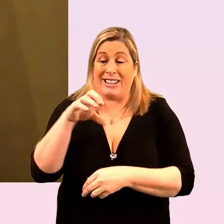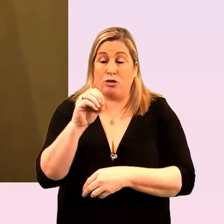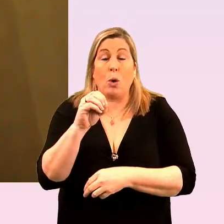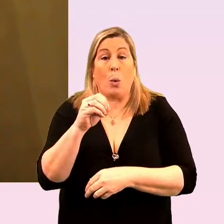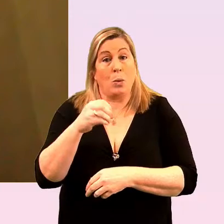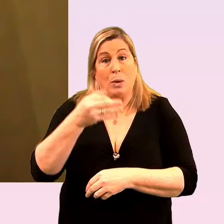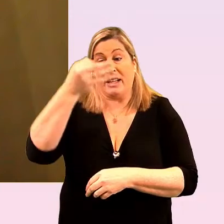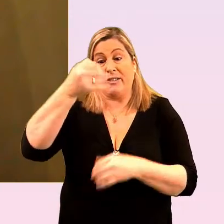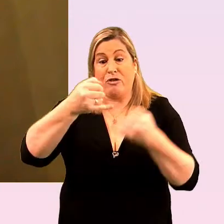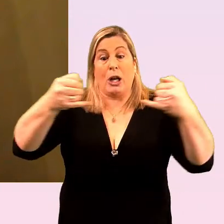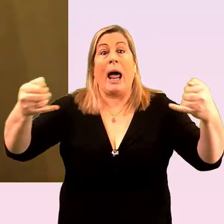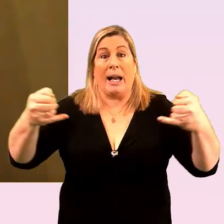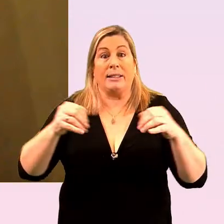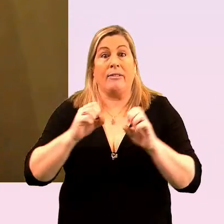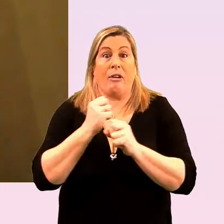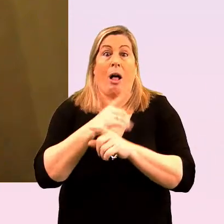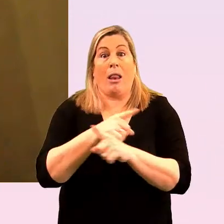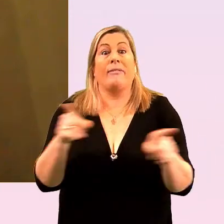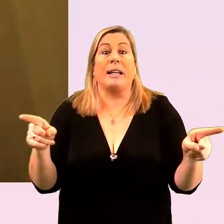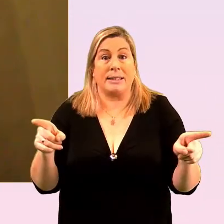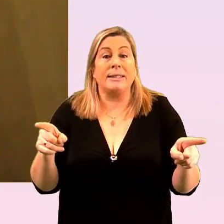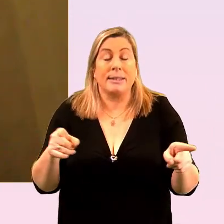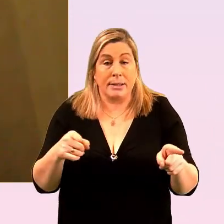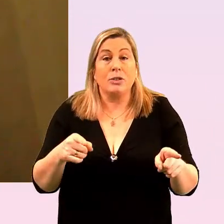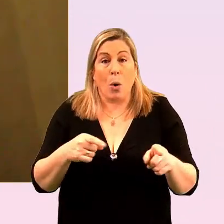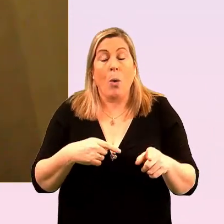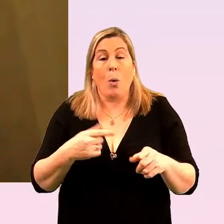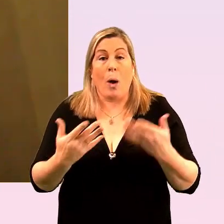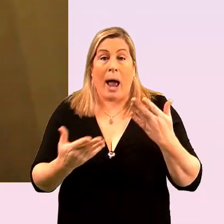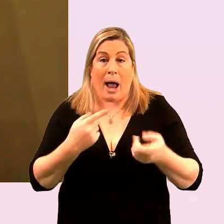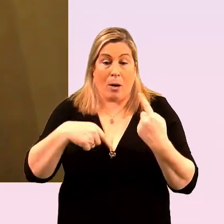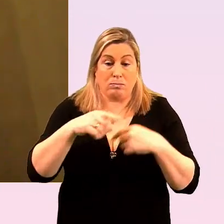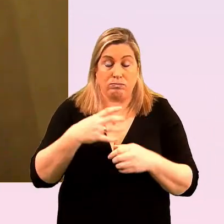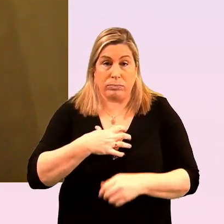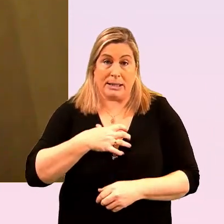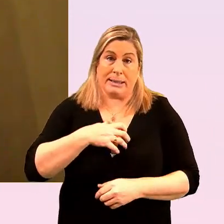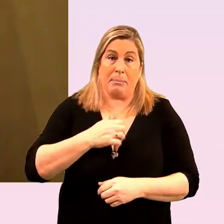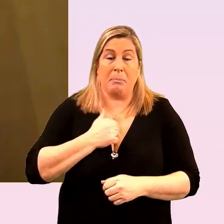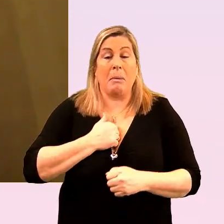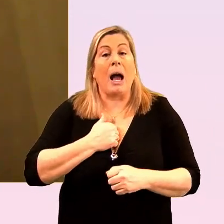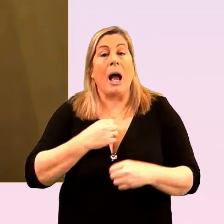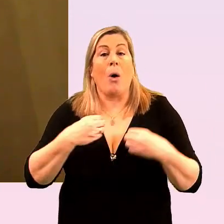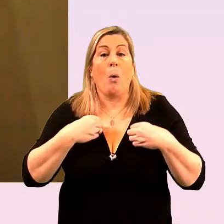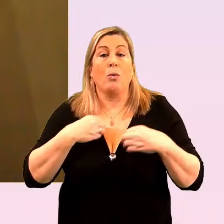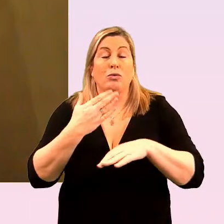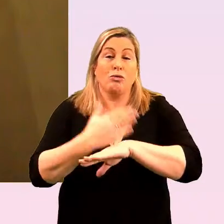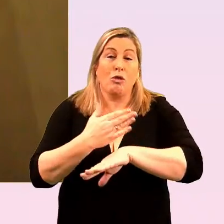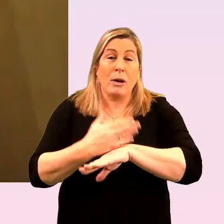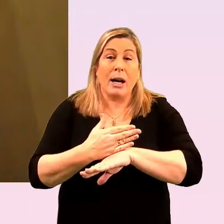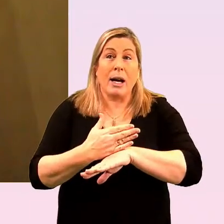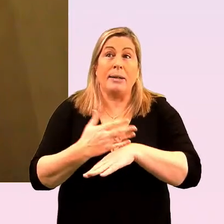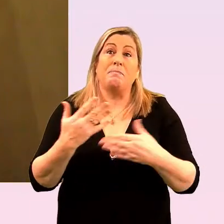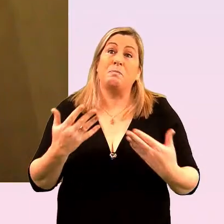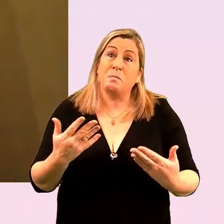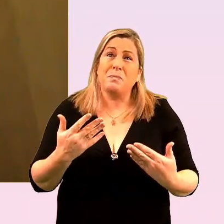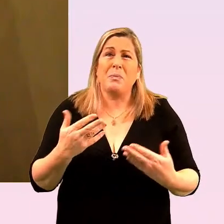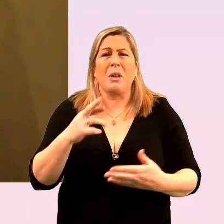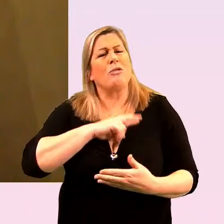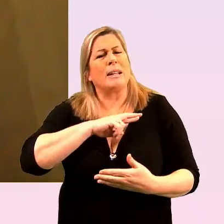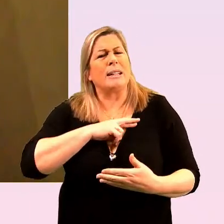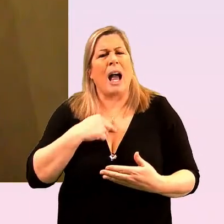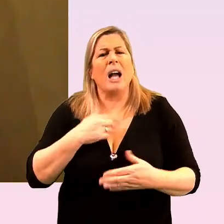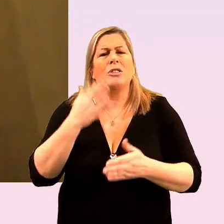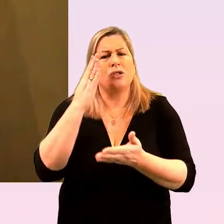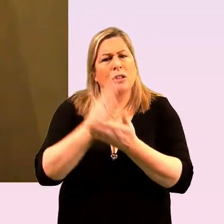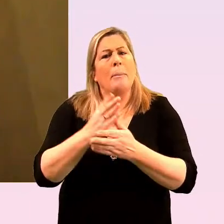of all of this. So in terms of adapting my own career, I suppose to some extent I actually